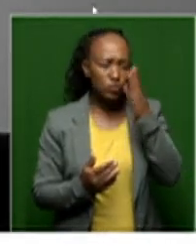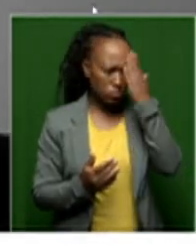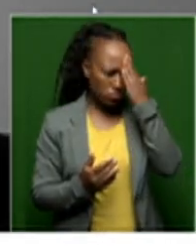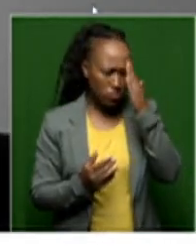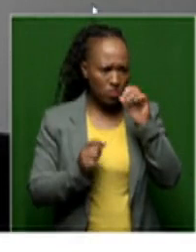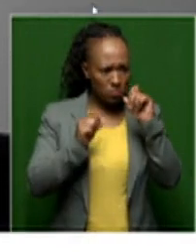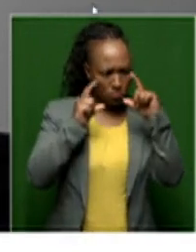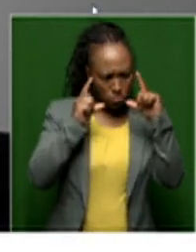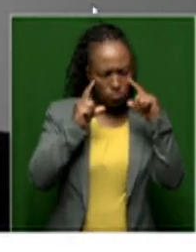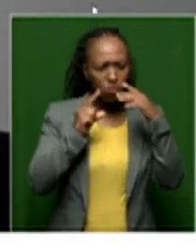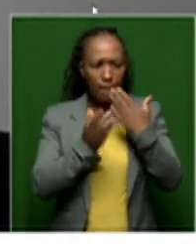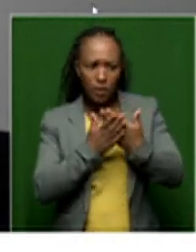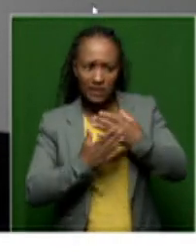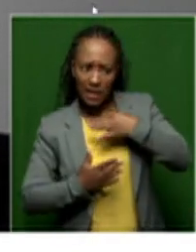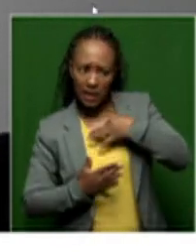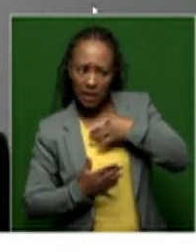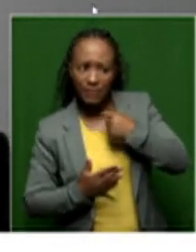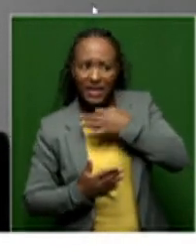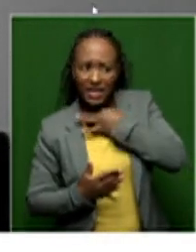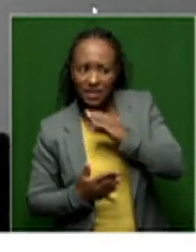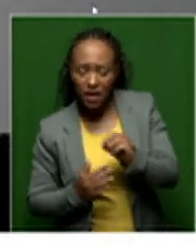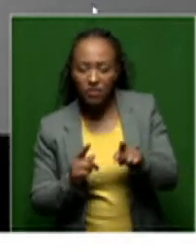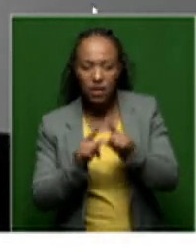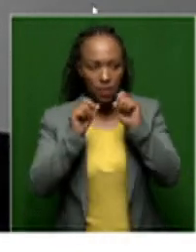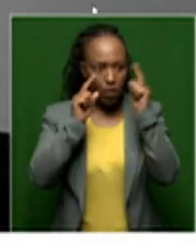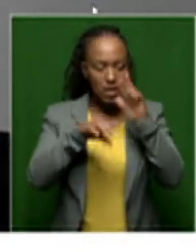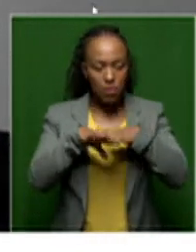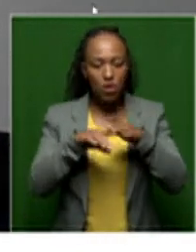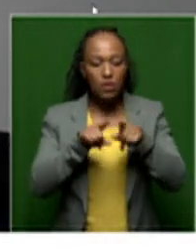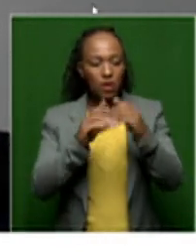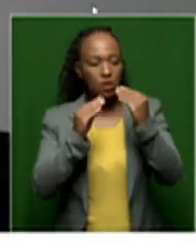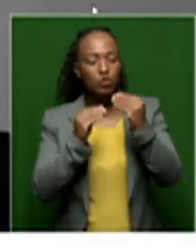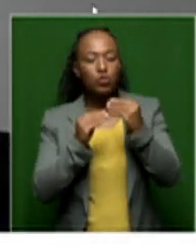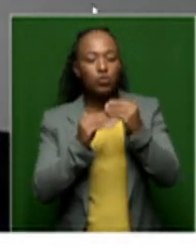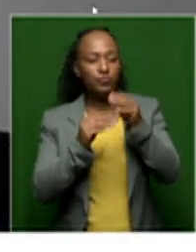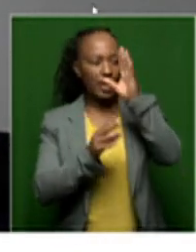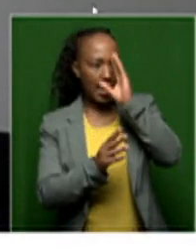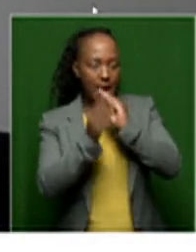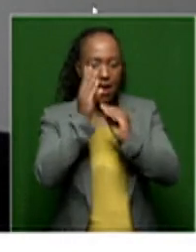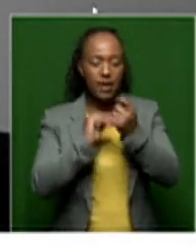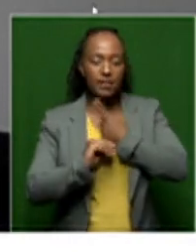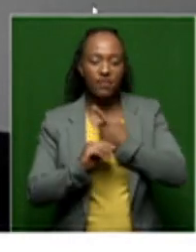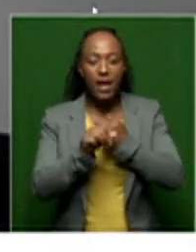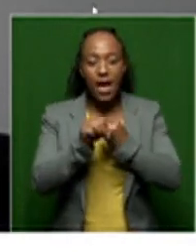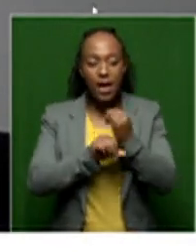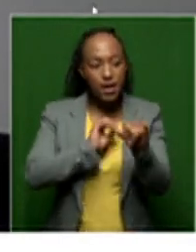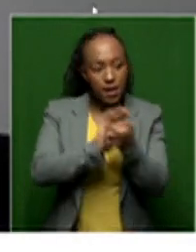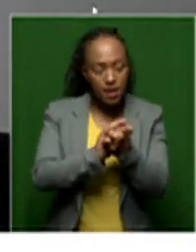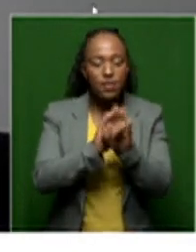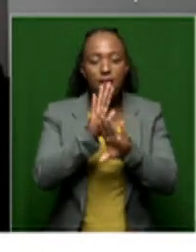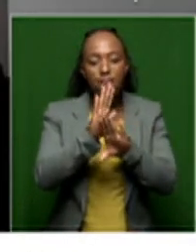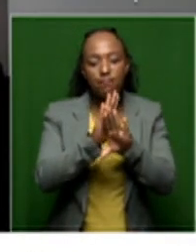I think, if we really increase our own awareness and educate ourselves, this will ultimately lead to earlier detection and improved